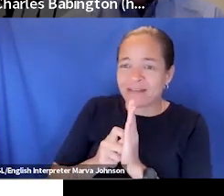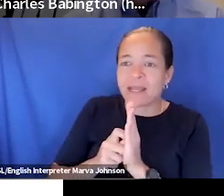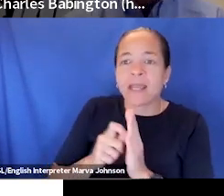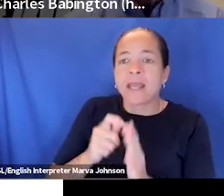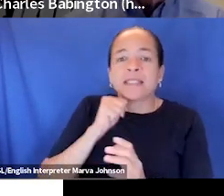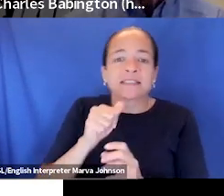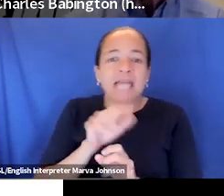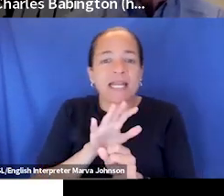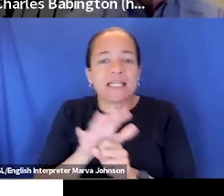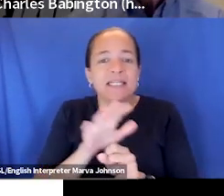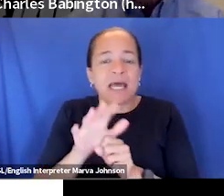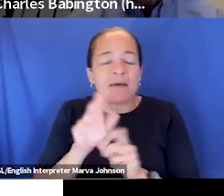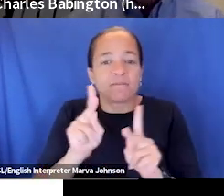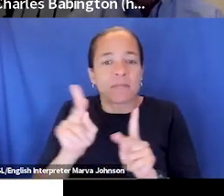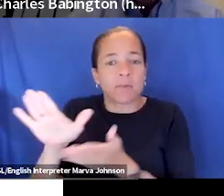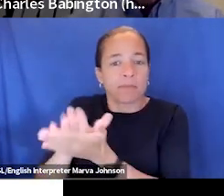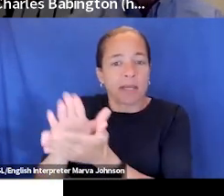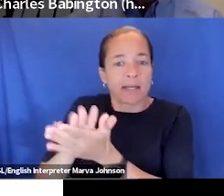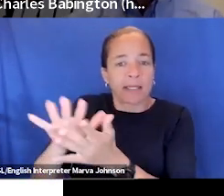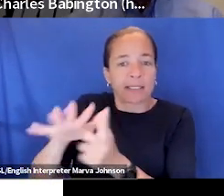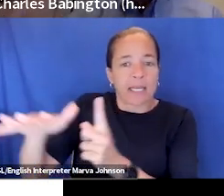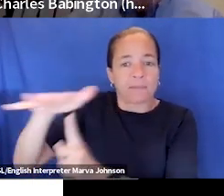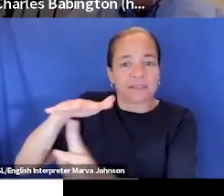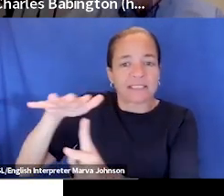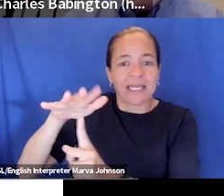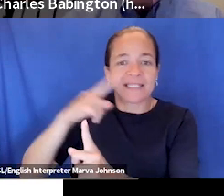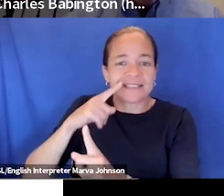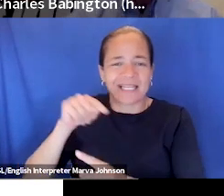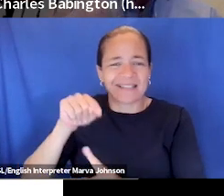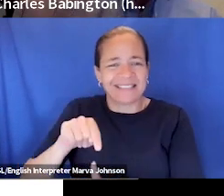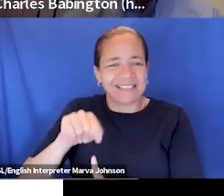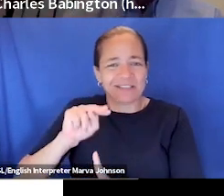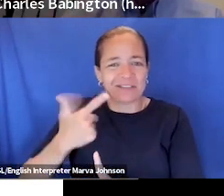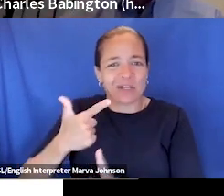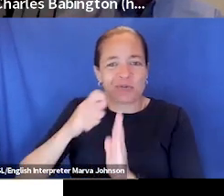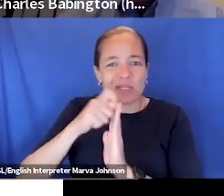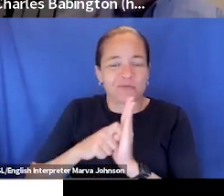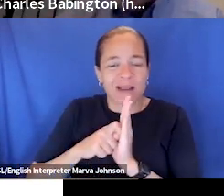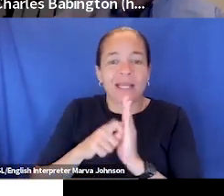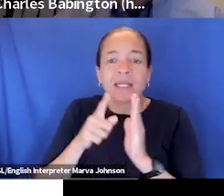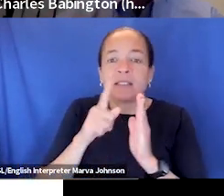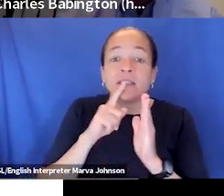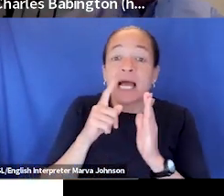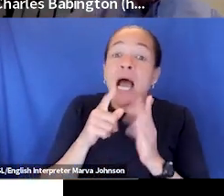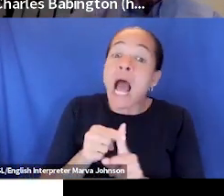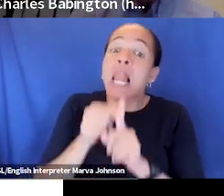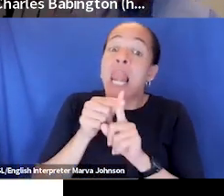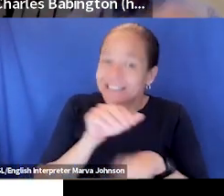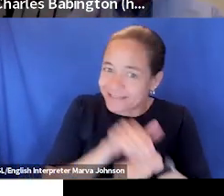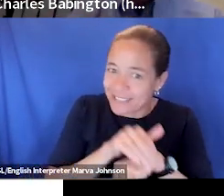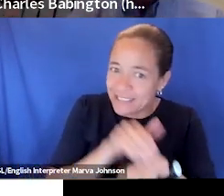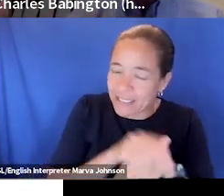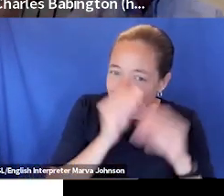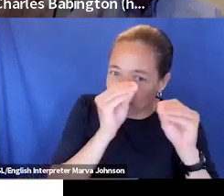in the college setting to say this isn't good writing. So generally speaking, the professors, unless they're English professors, are all